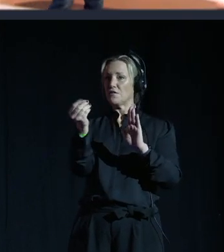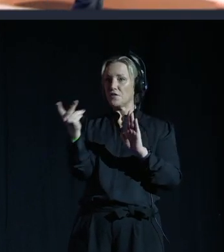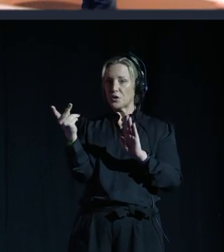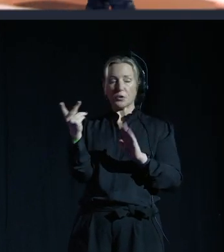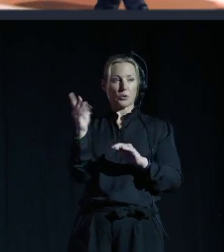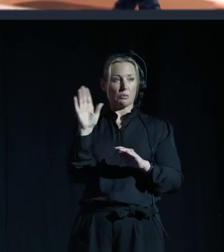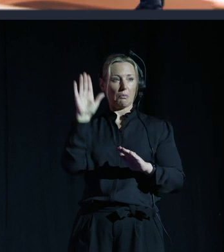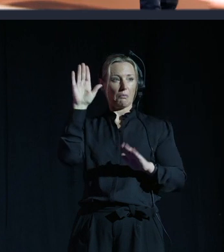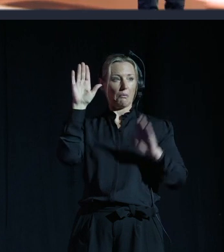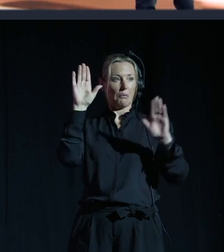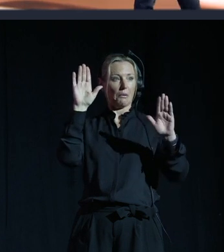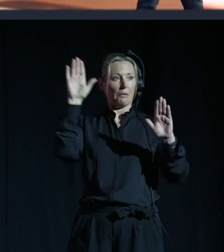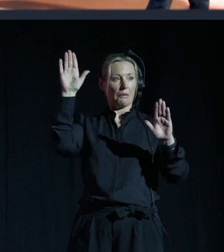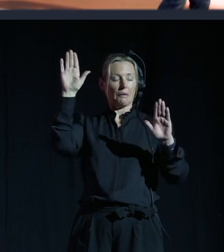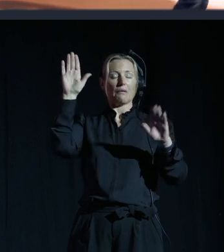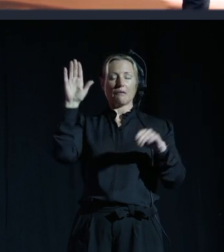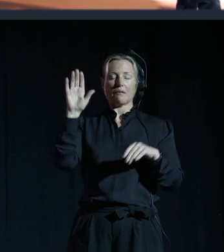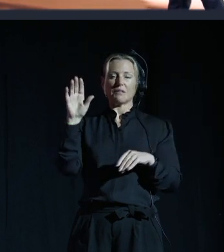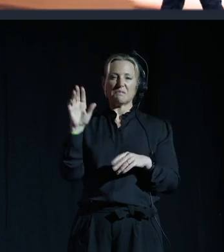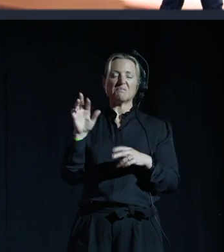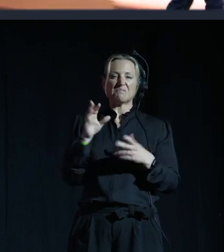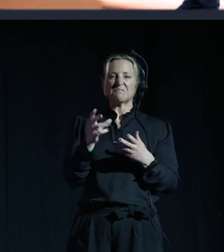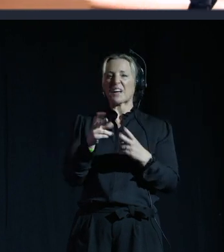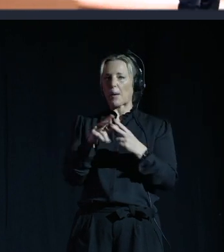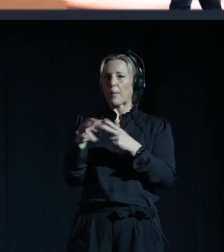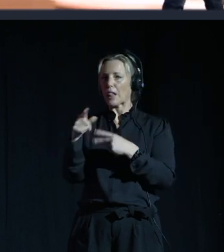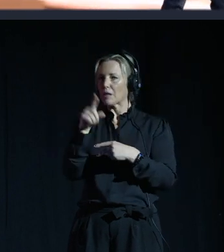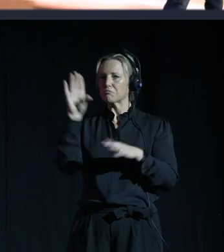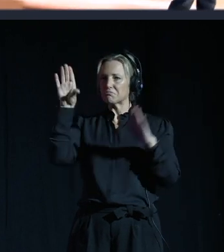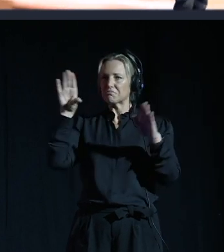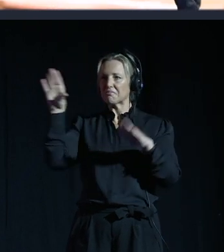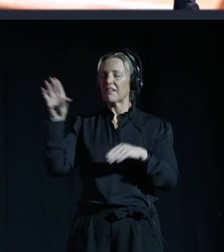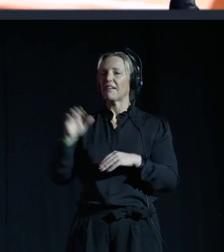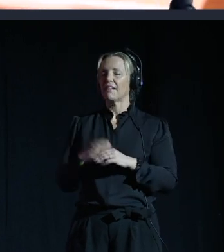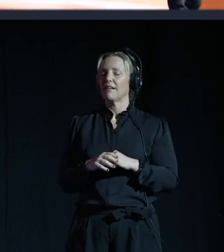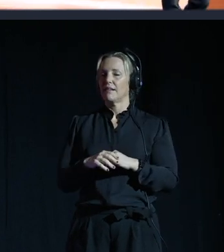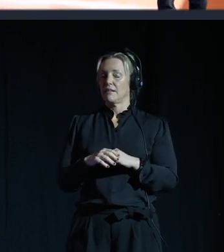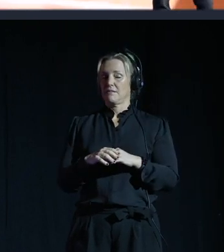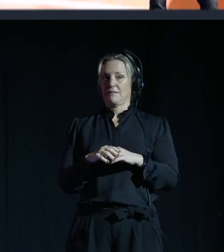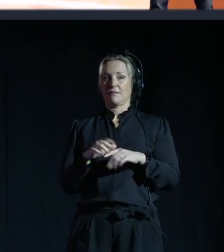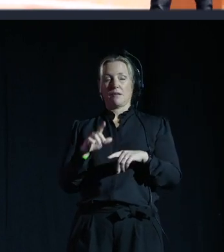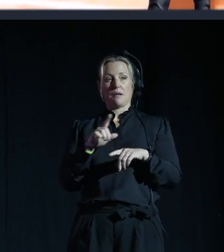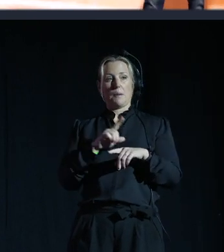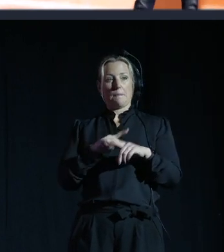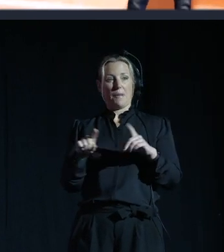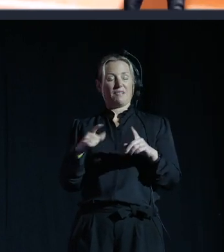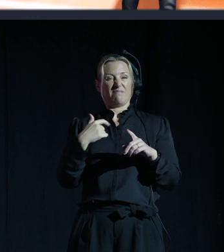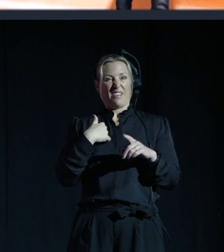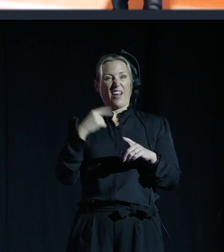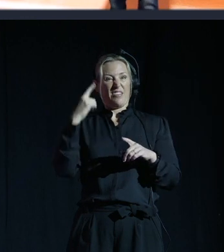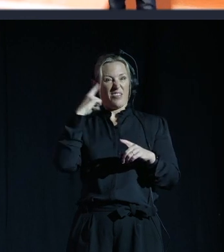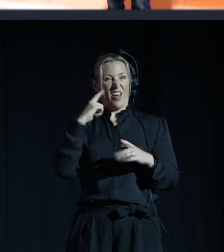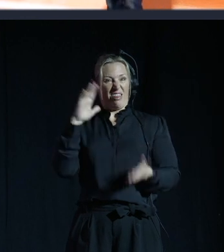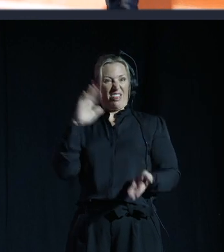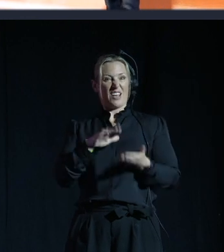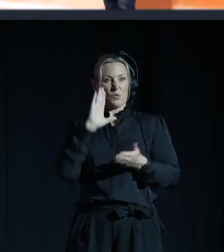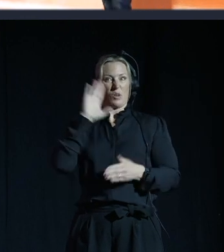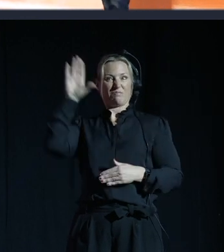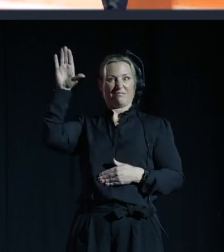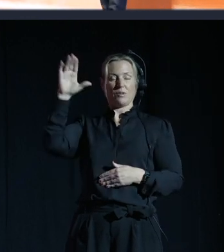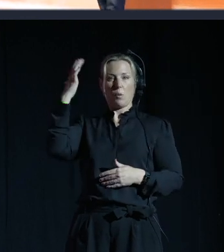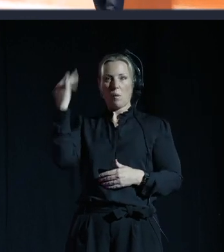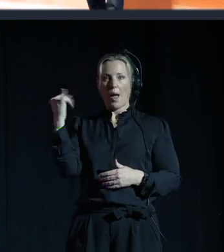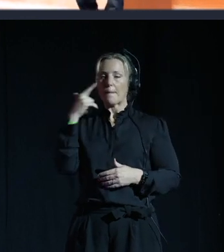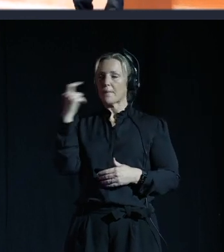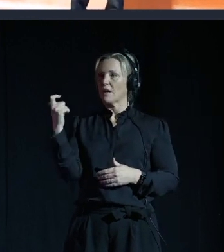couple. More than I would have expected. Because the reality is, we're all builders. We build